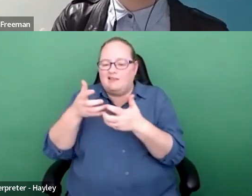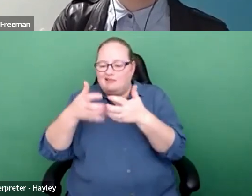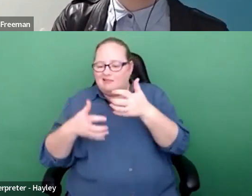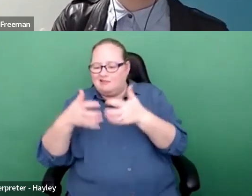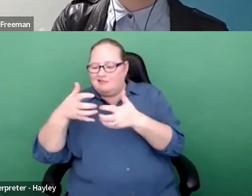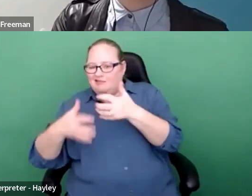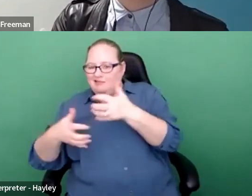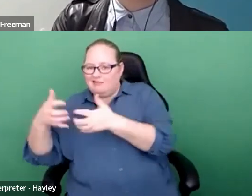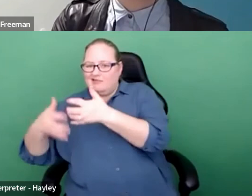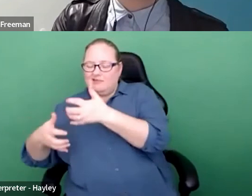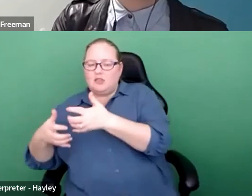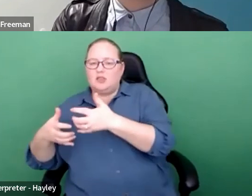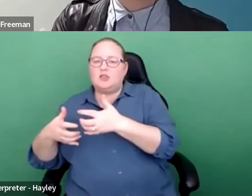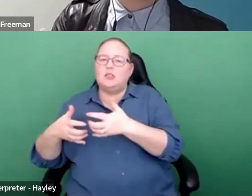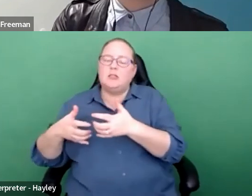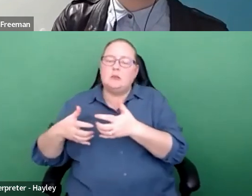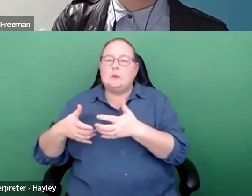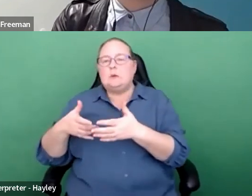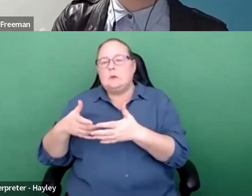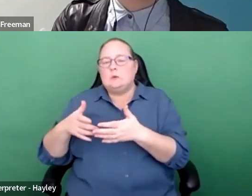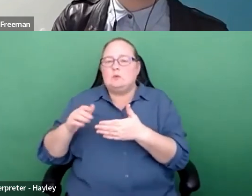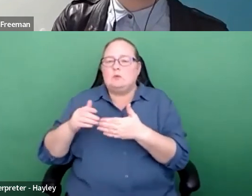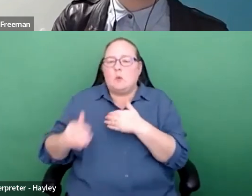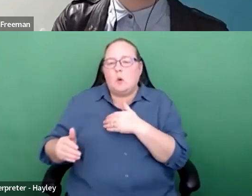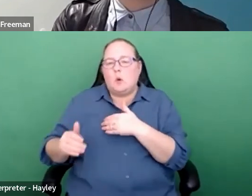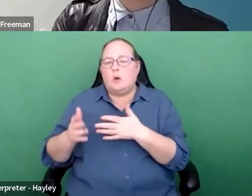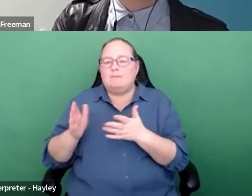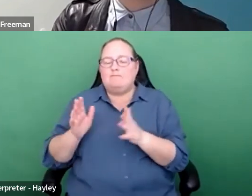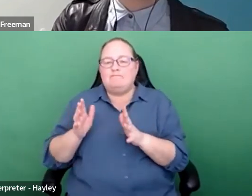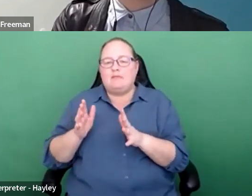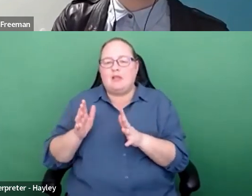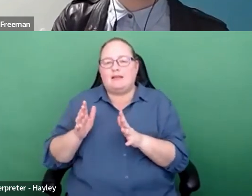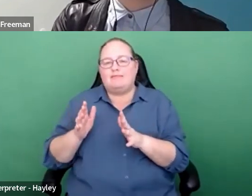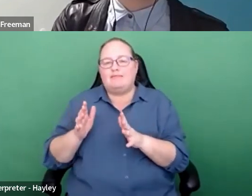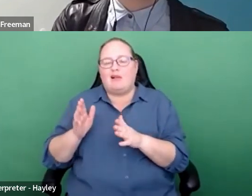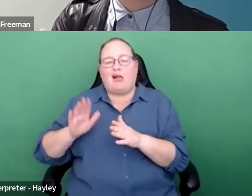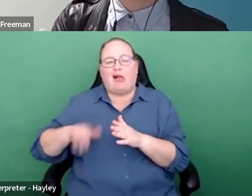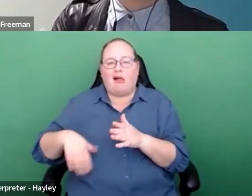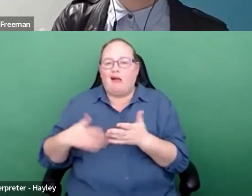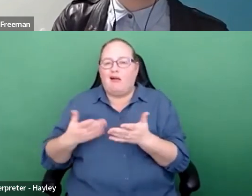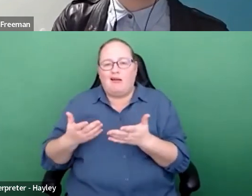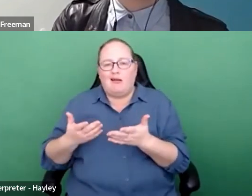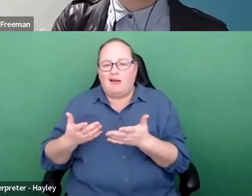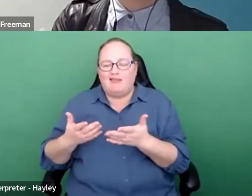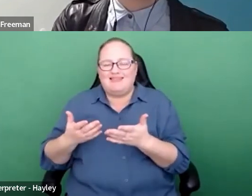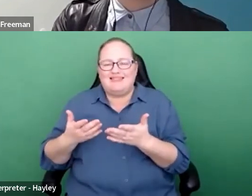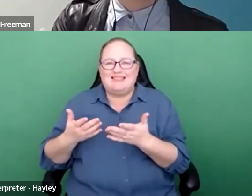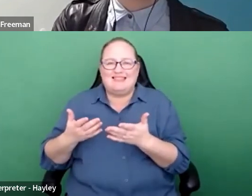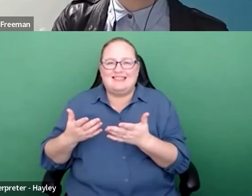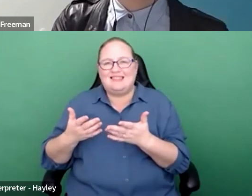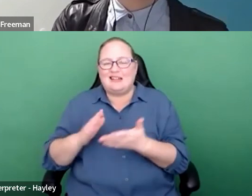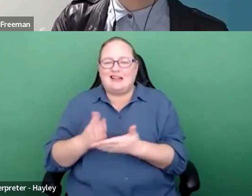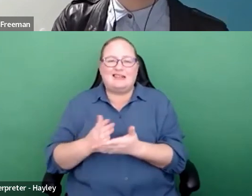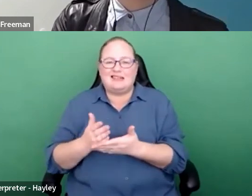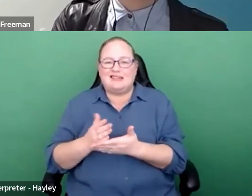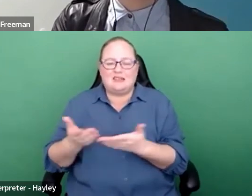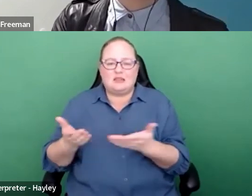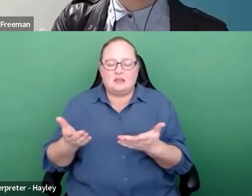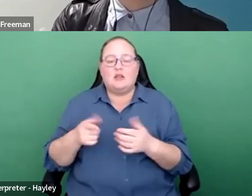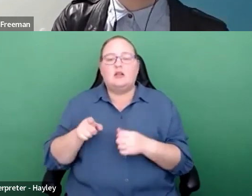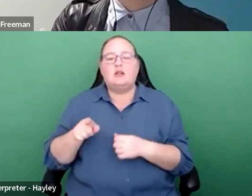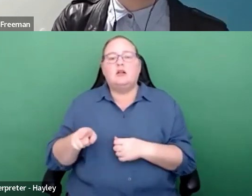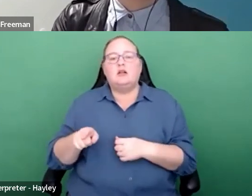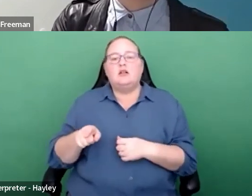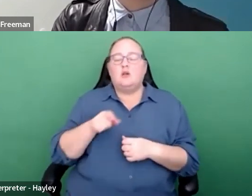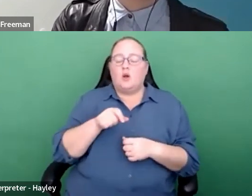else. A bit like with the rector in the church that Mayanka was talking about, it sounds like a real